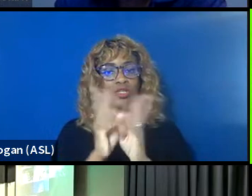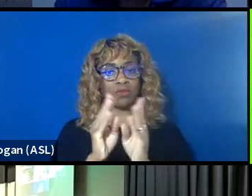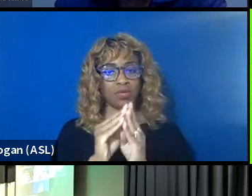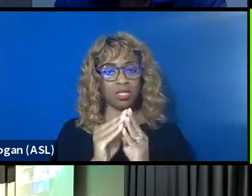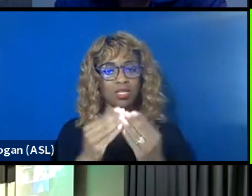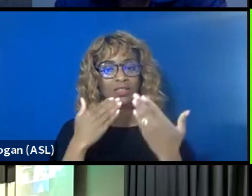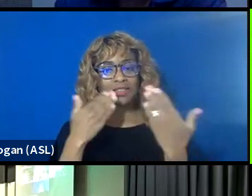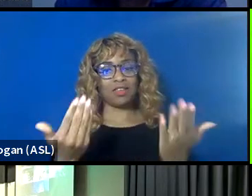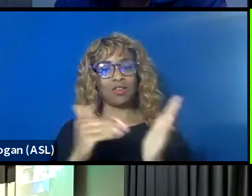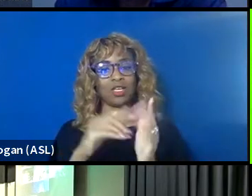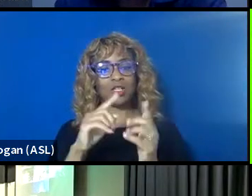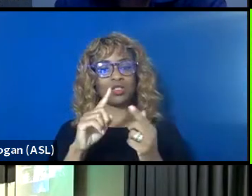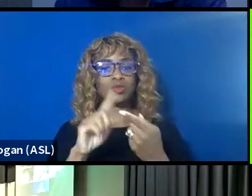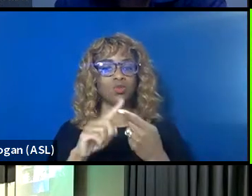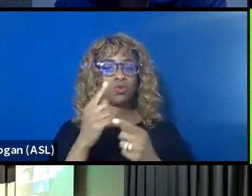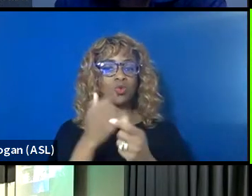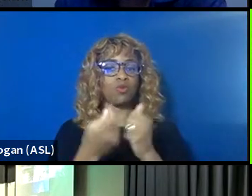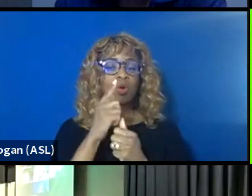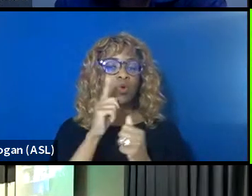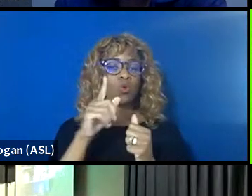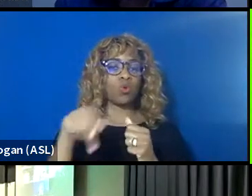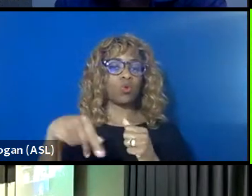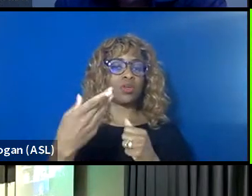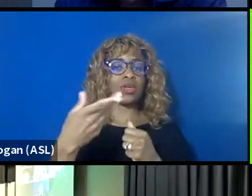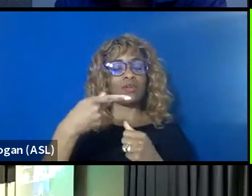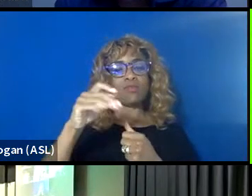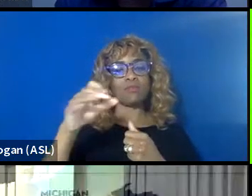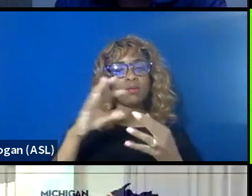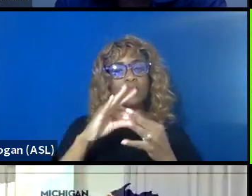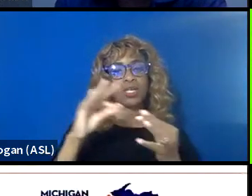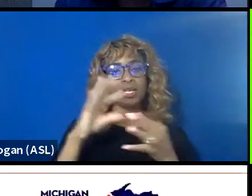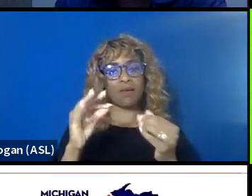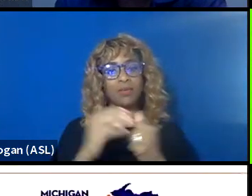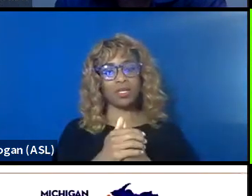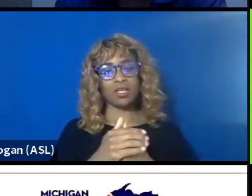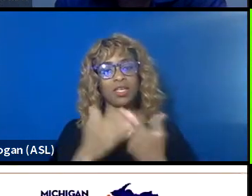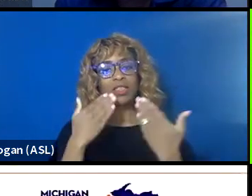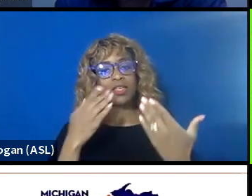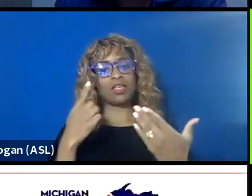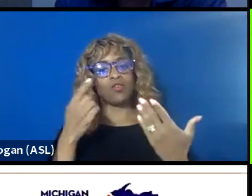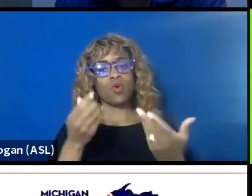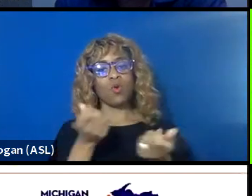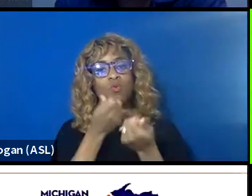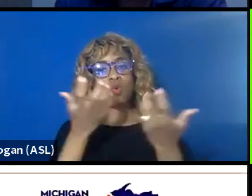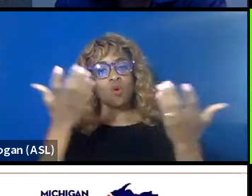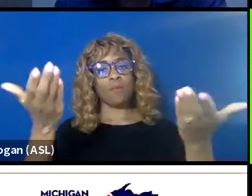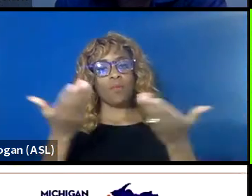everyone who took the time to provide public commentary. And thank you for the warm welcome, Benton Harbor.